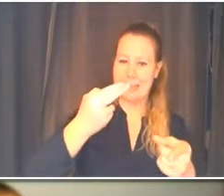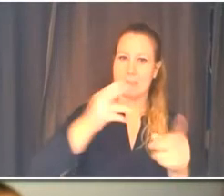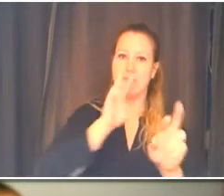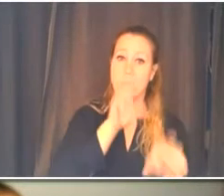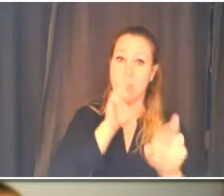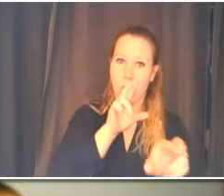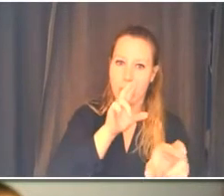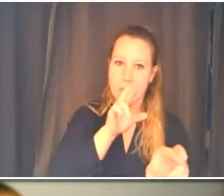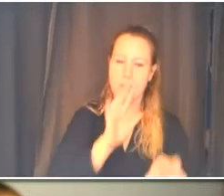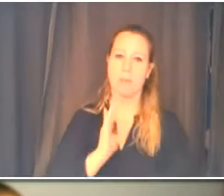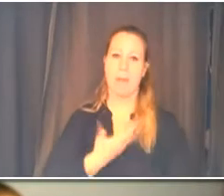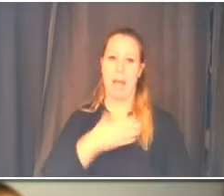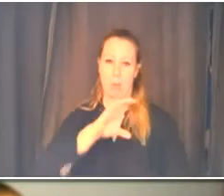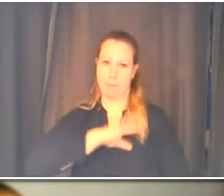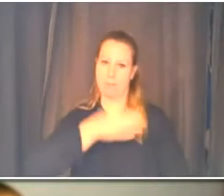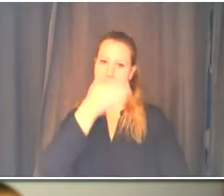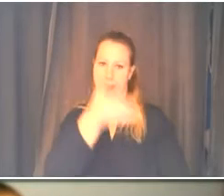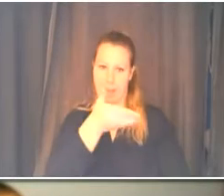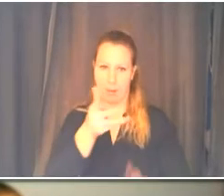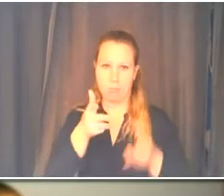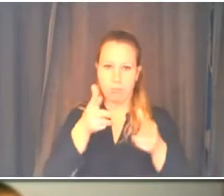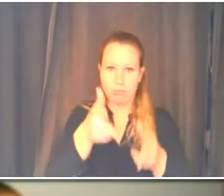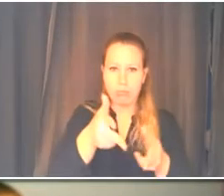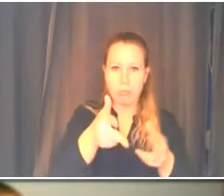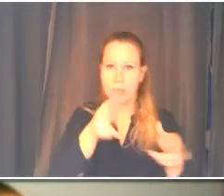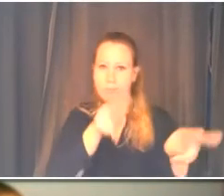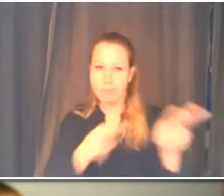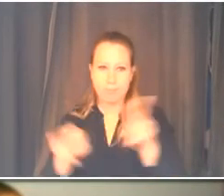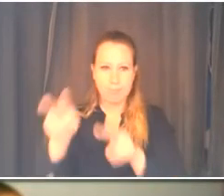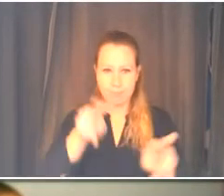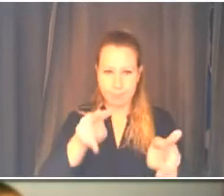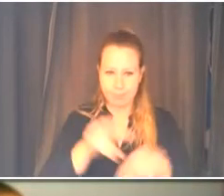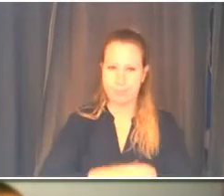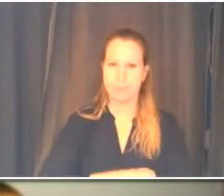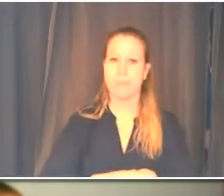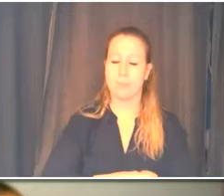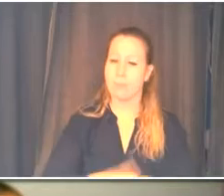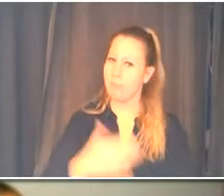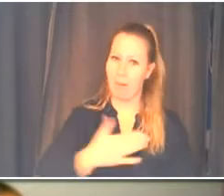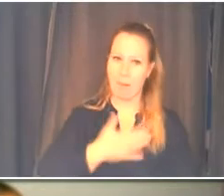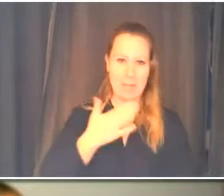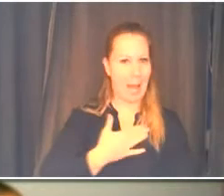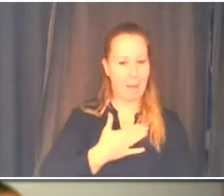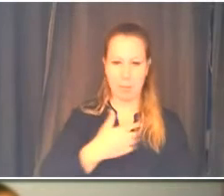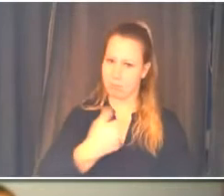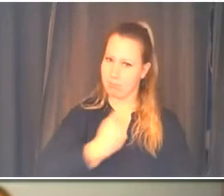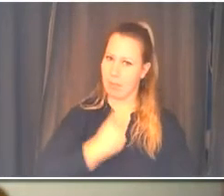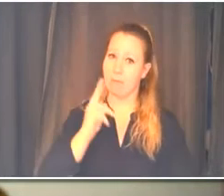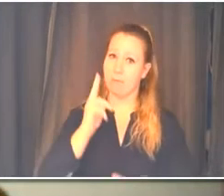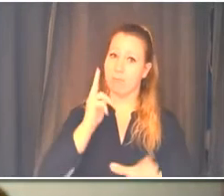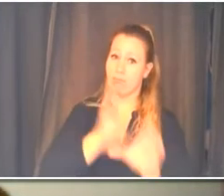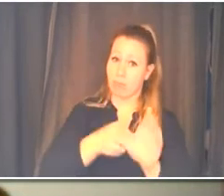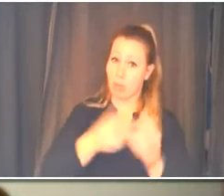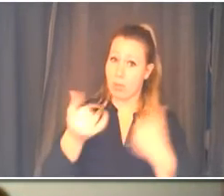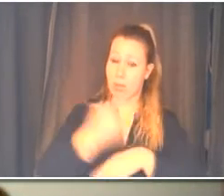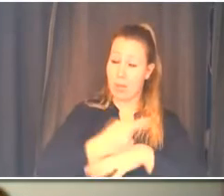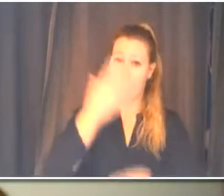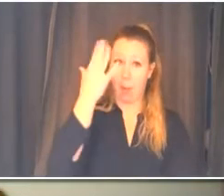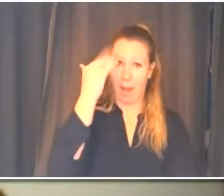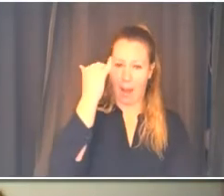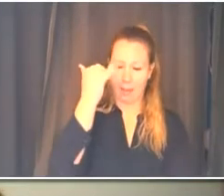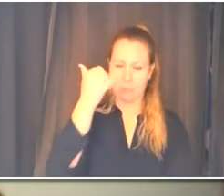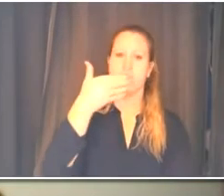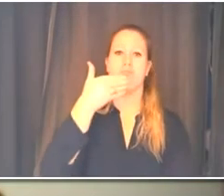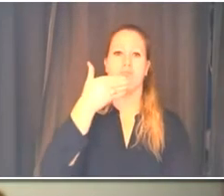all the council members as Community leaders to use their networks to continue to spread the word that help is available the